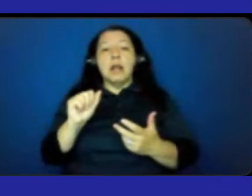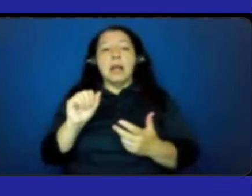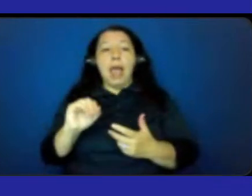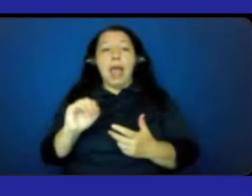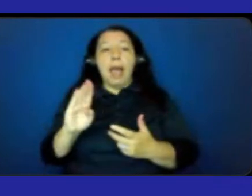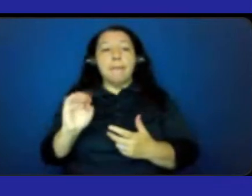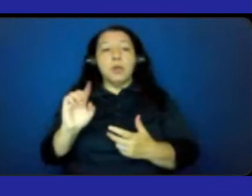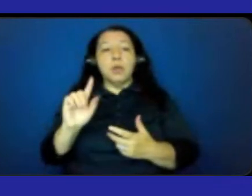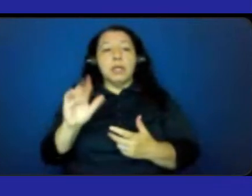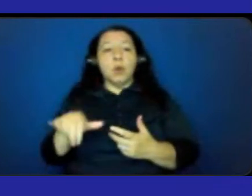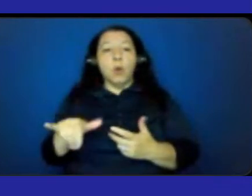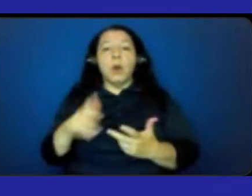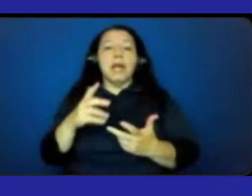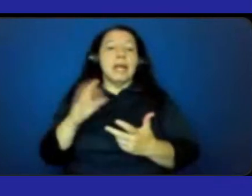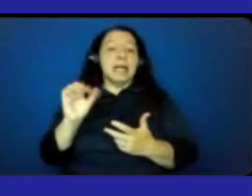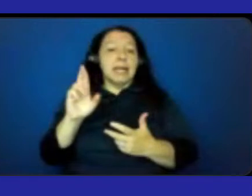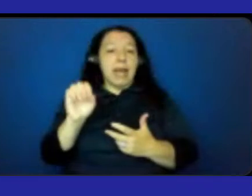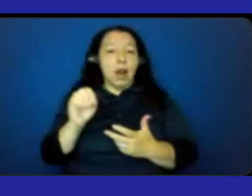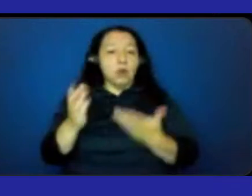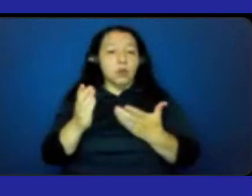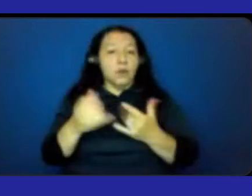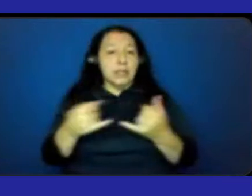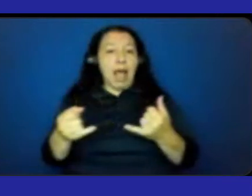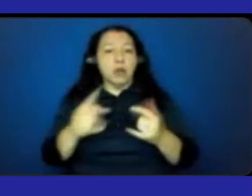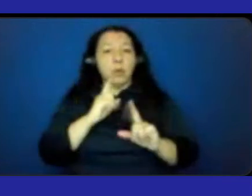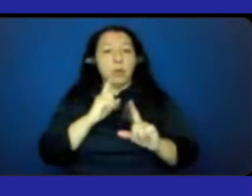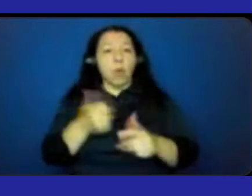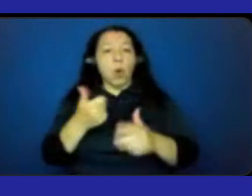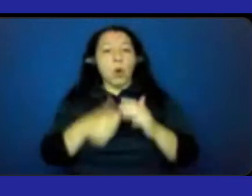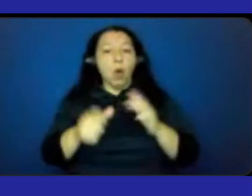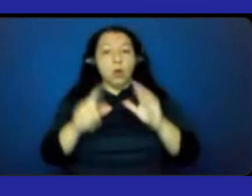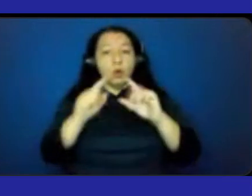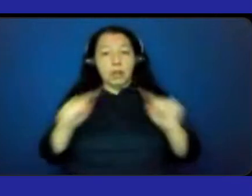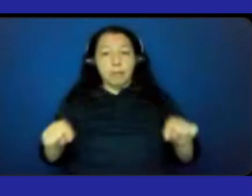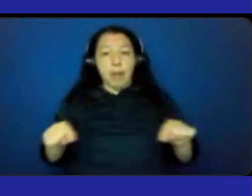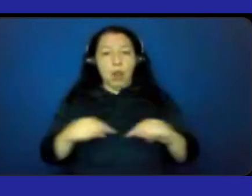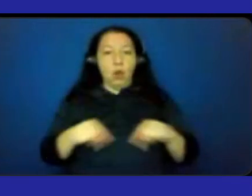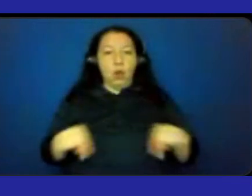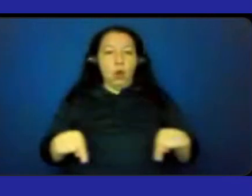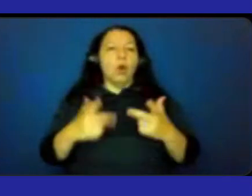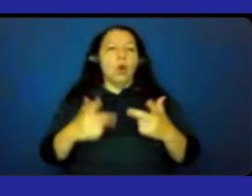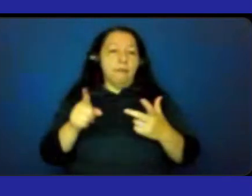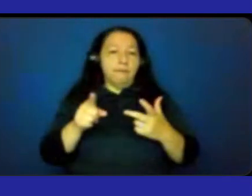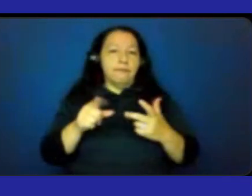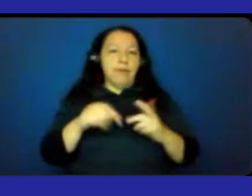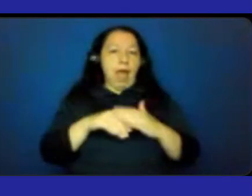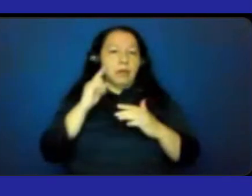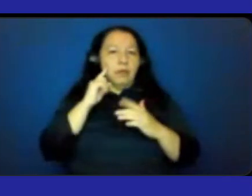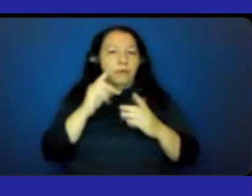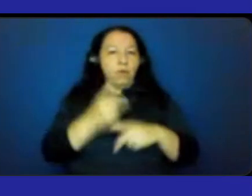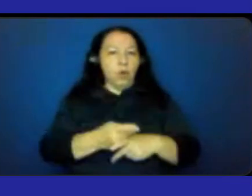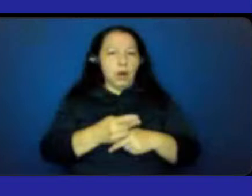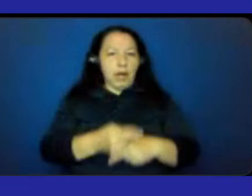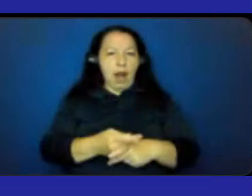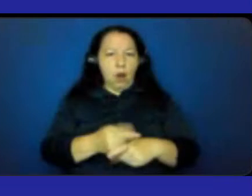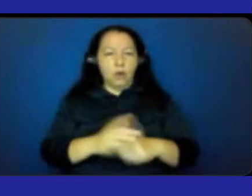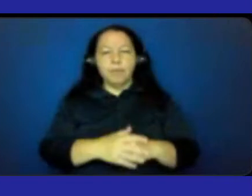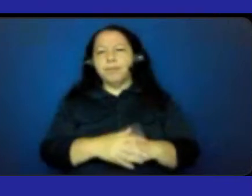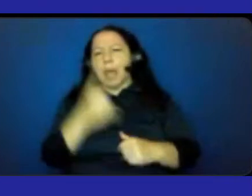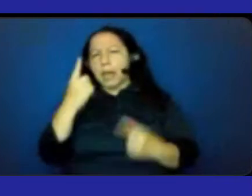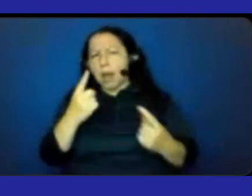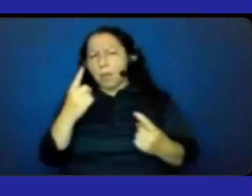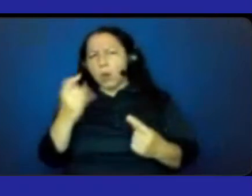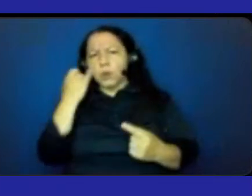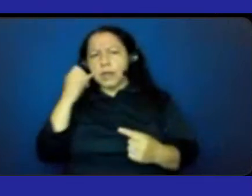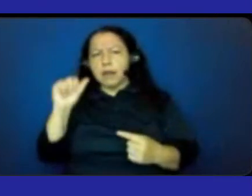line to report in under the strategic pillar of access to care. I'm wondering